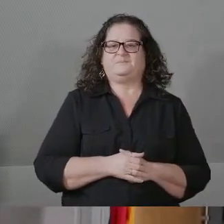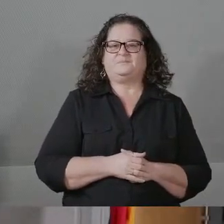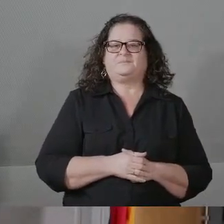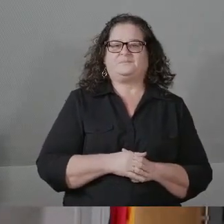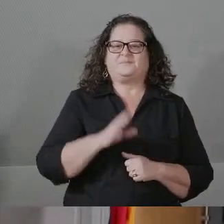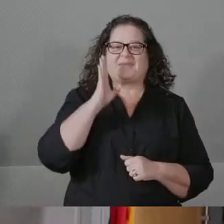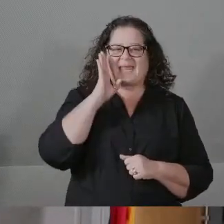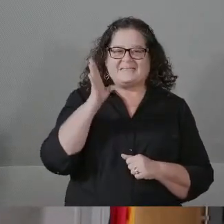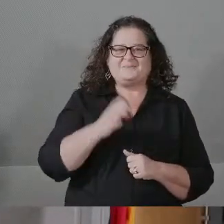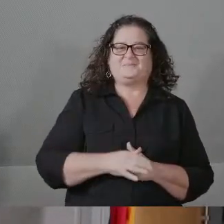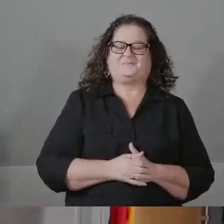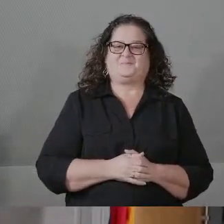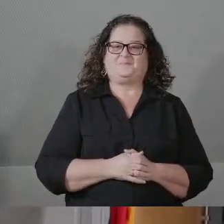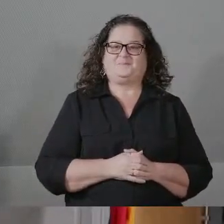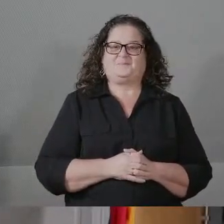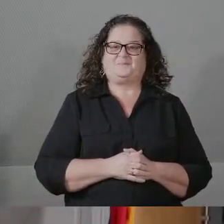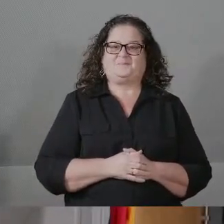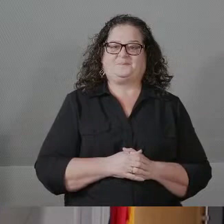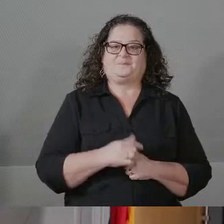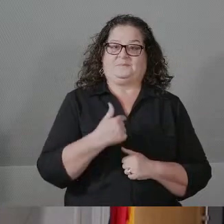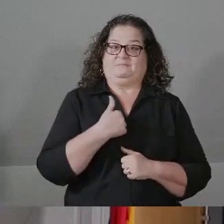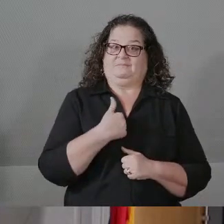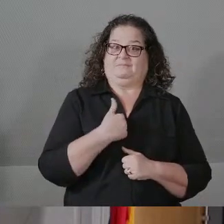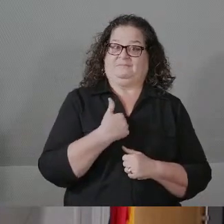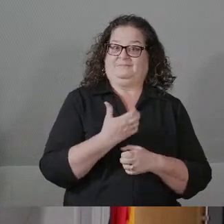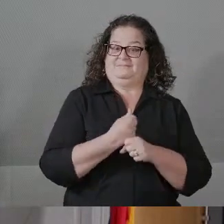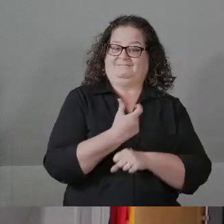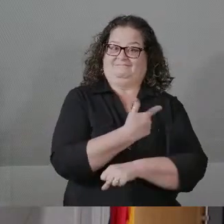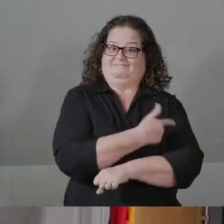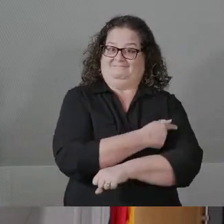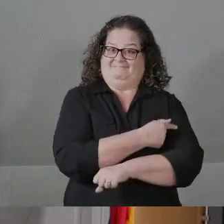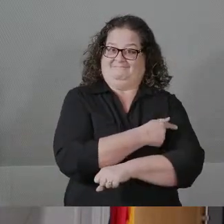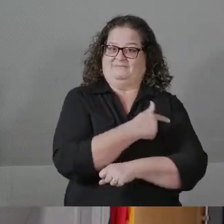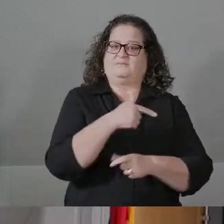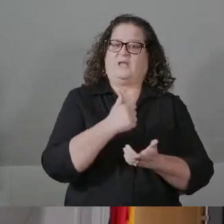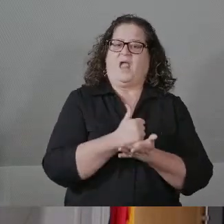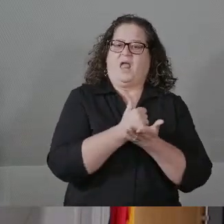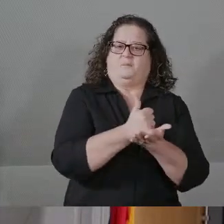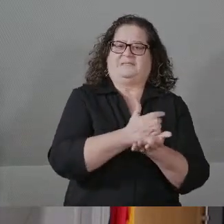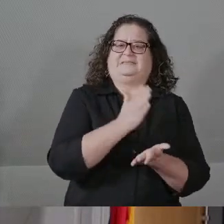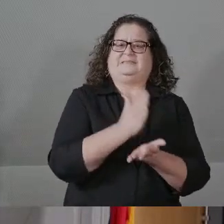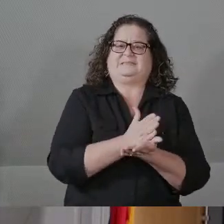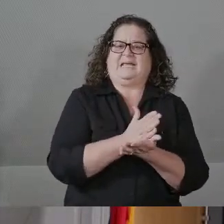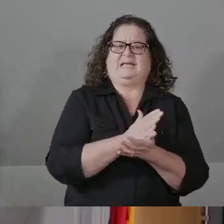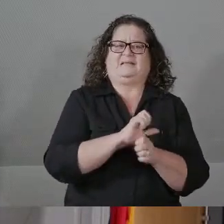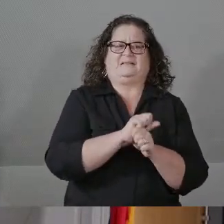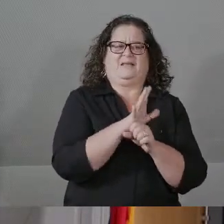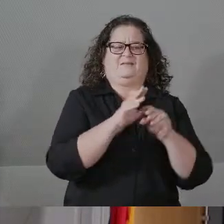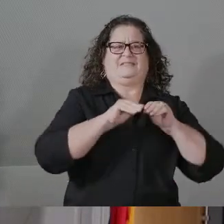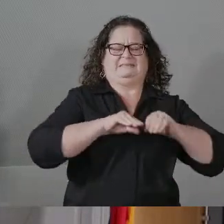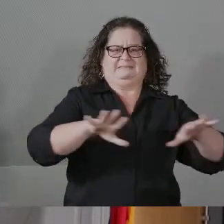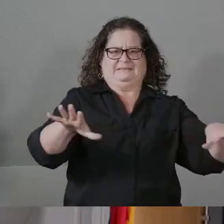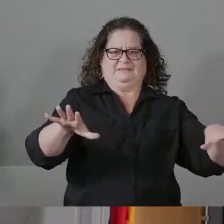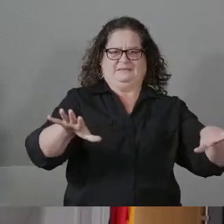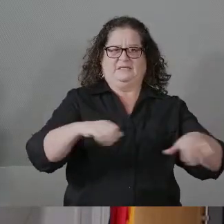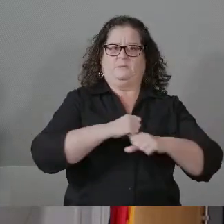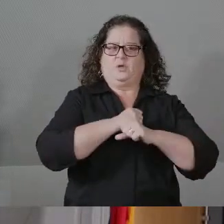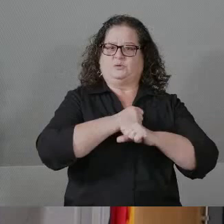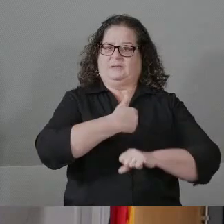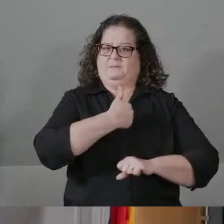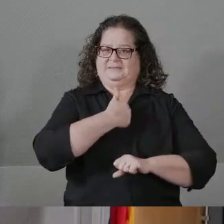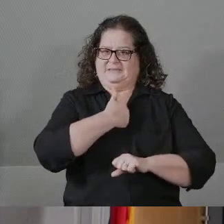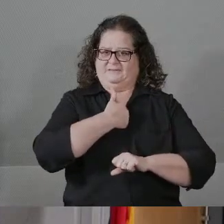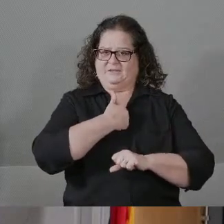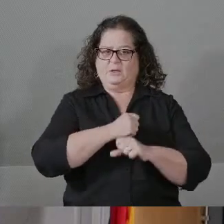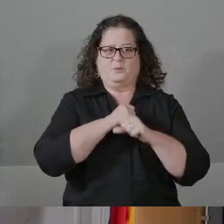Hi. I'm getting the vaccine to help put a stop to this virus. I'm getting the vaccine to protect myself and my